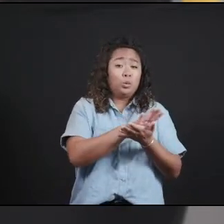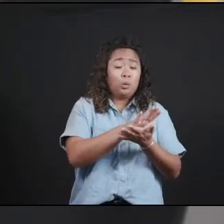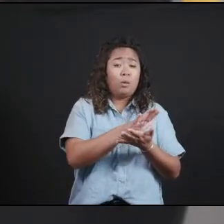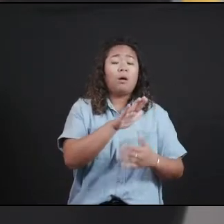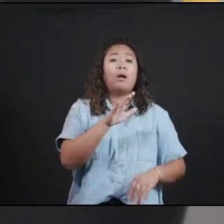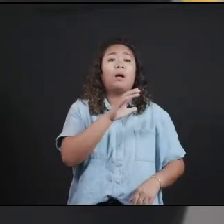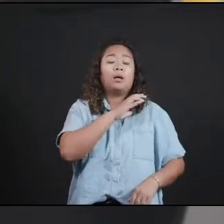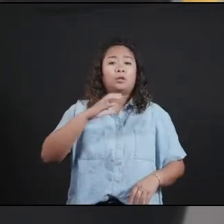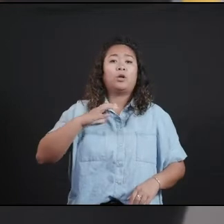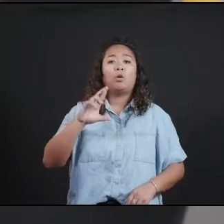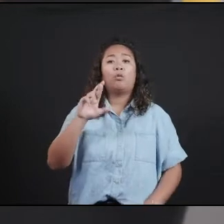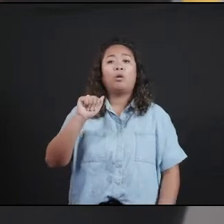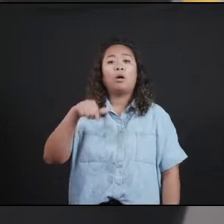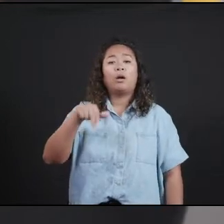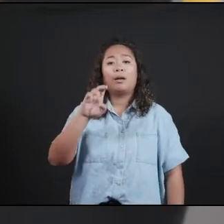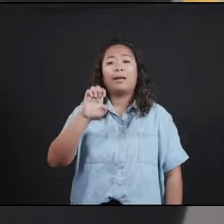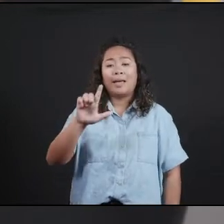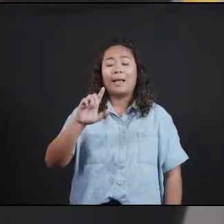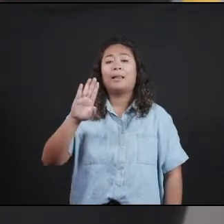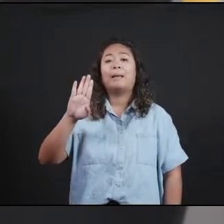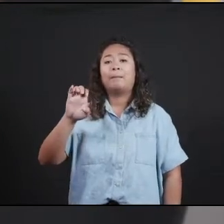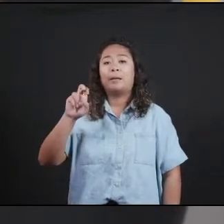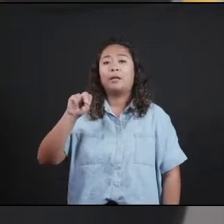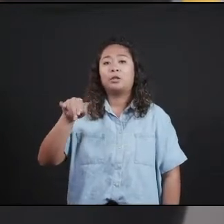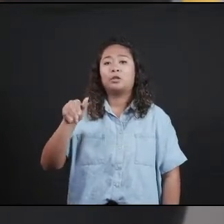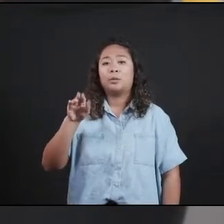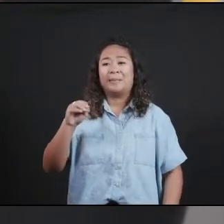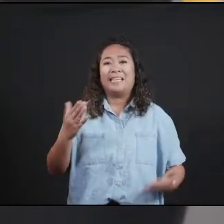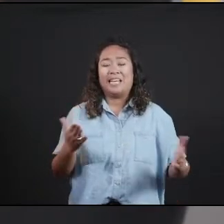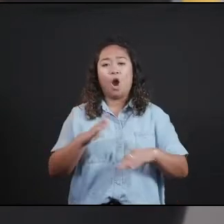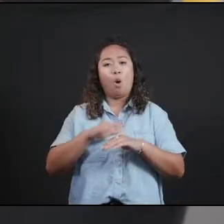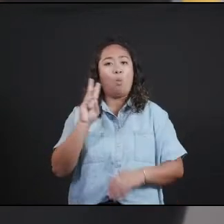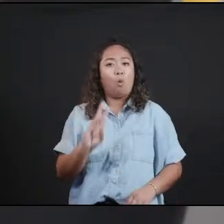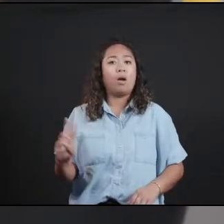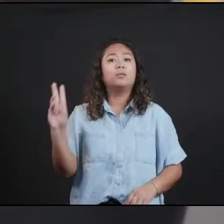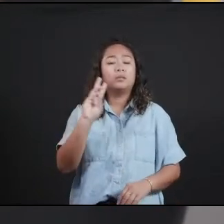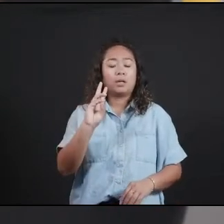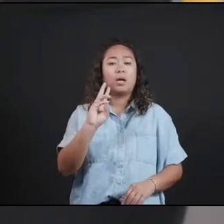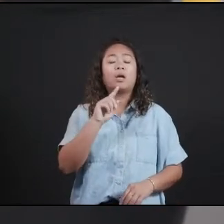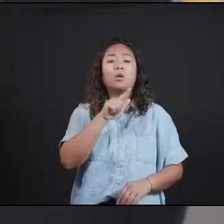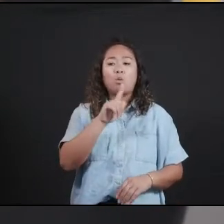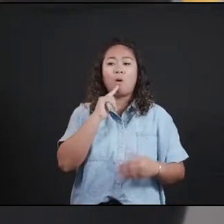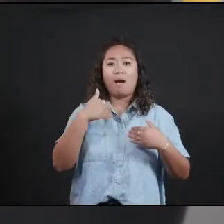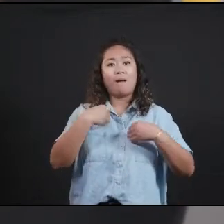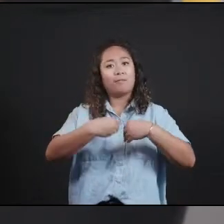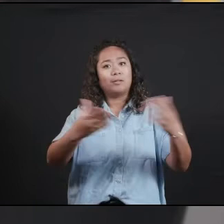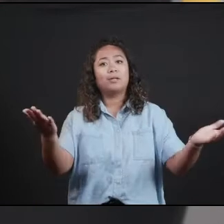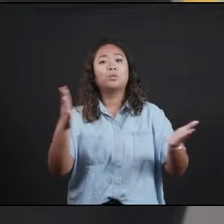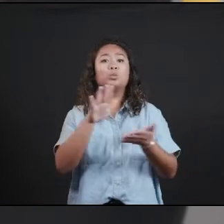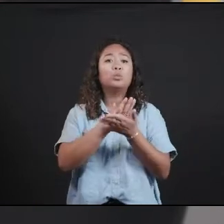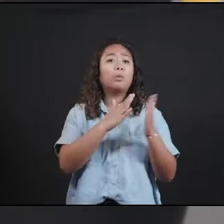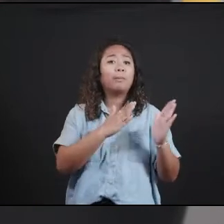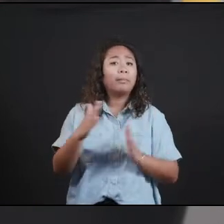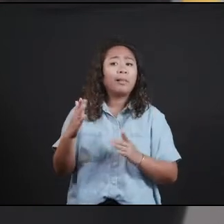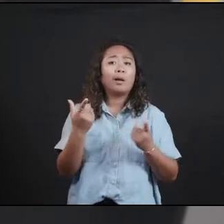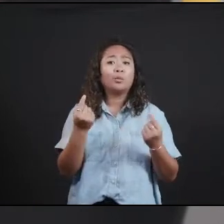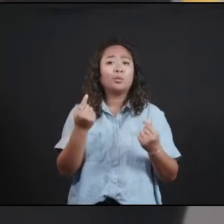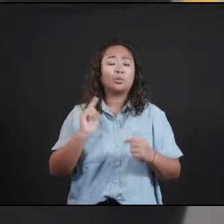a release. You can find that on our website right now, Governor Albert Bryan on